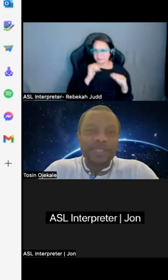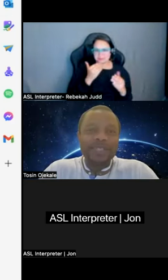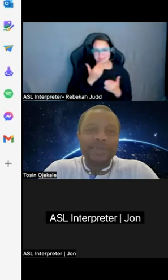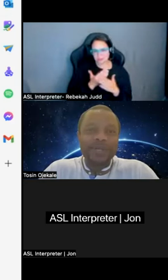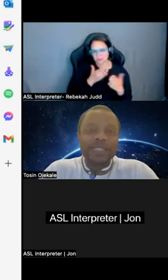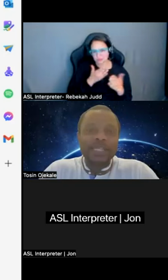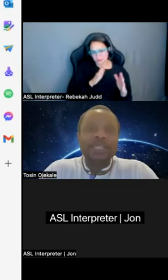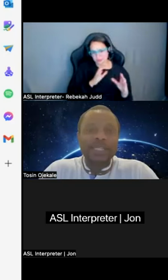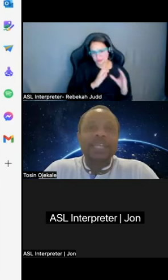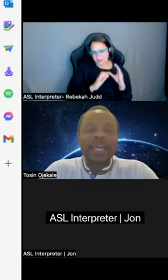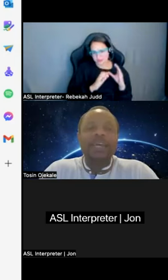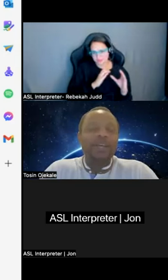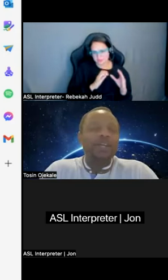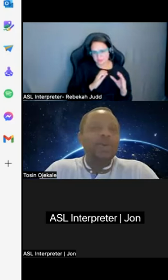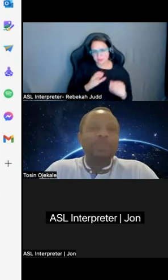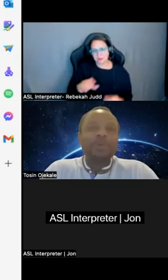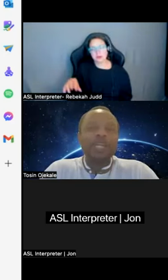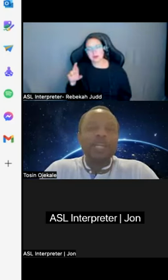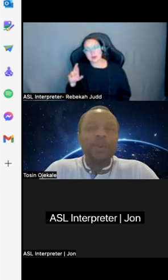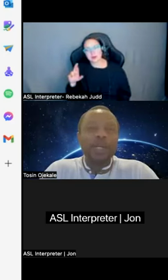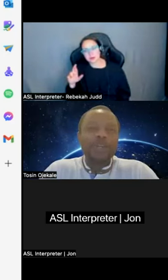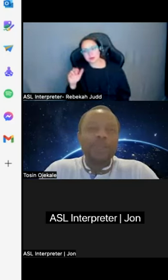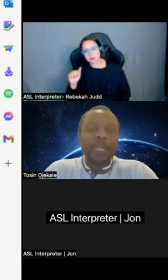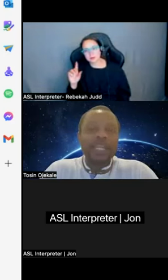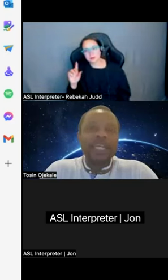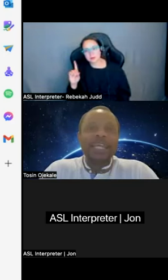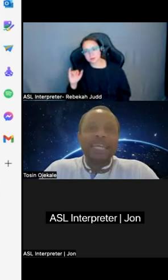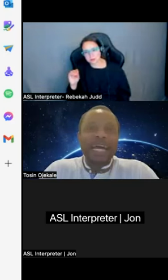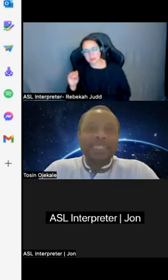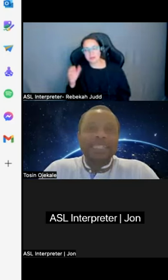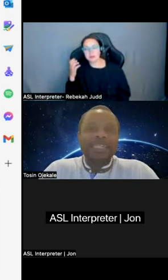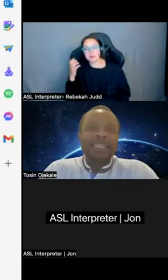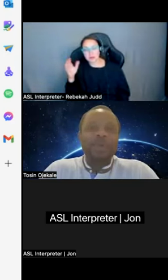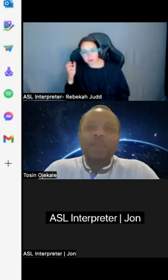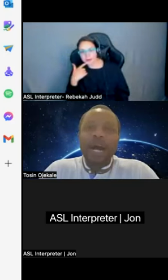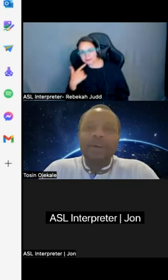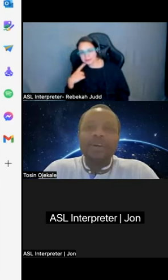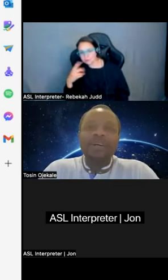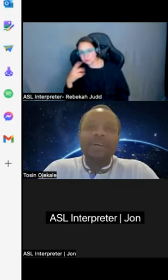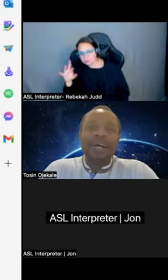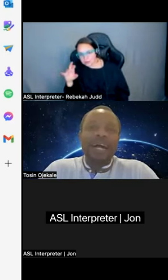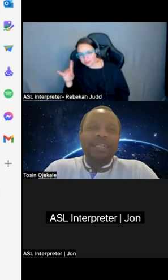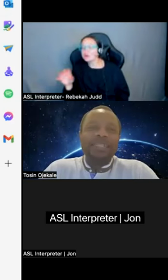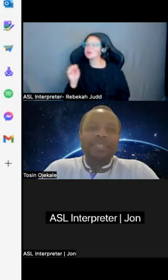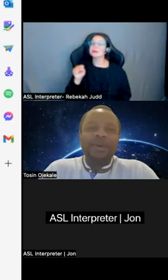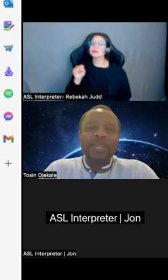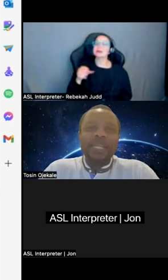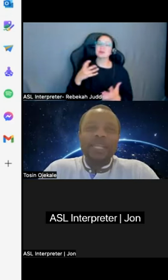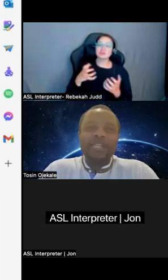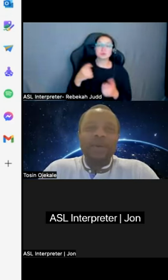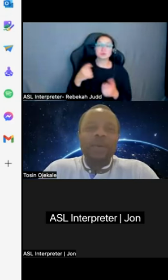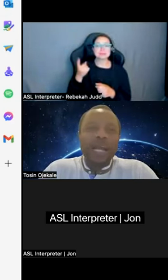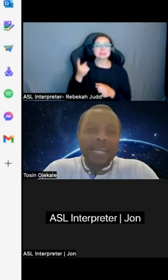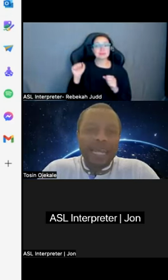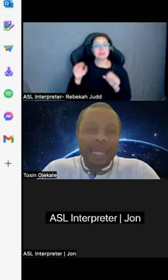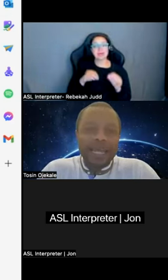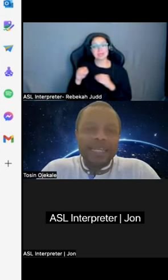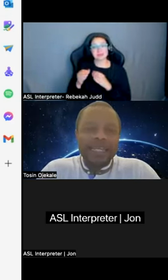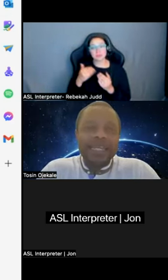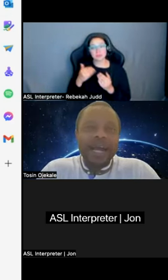during radios. Yeah, so absolutely. You want something that is mobile and something that doesn't